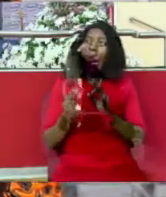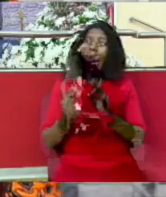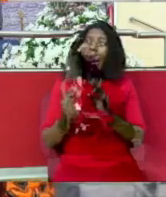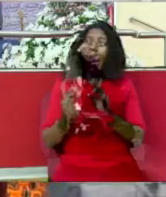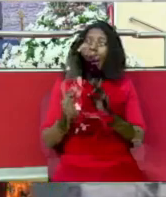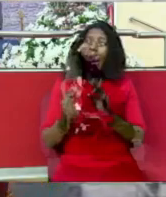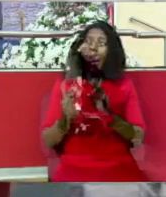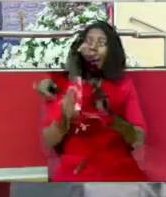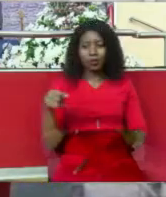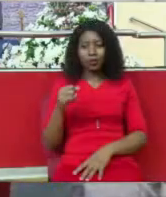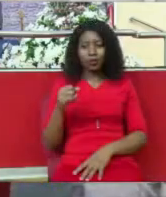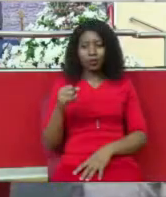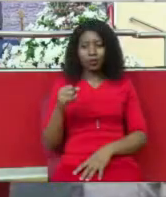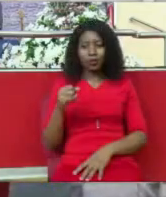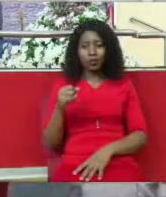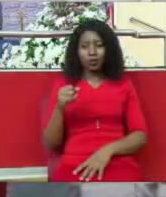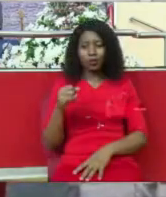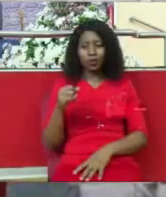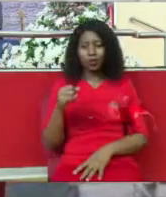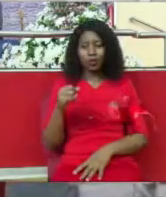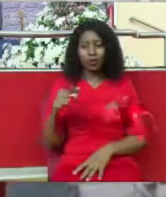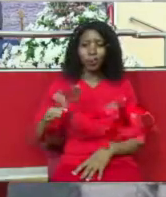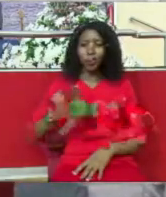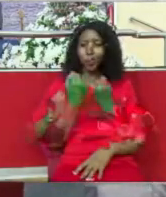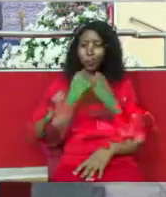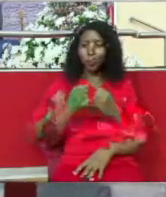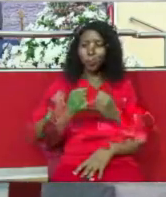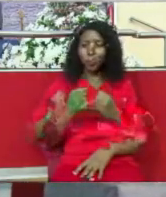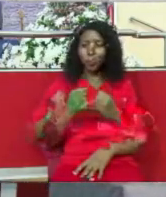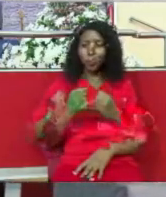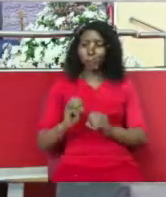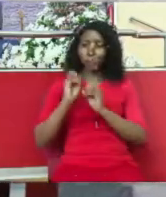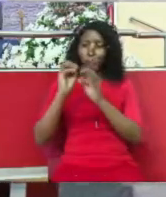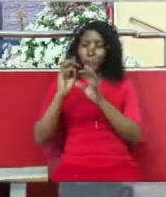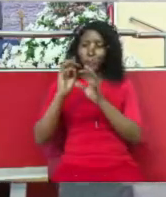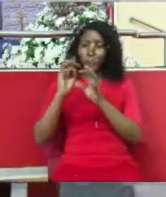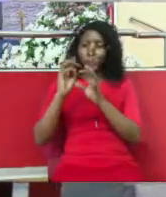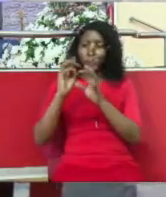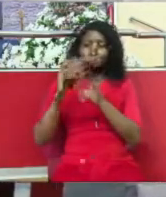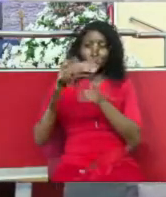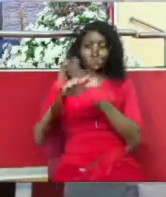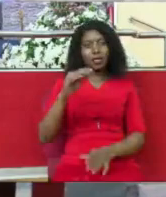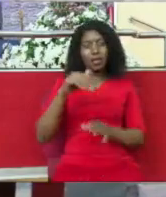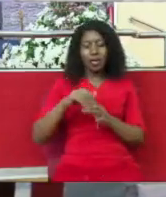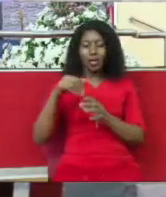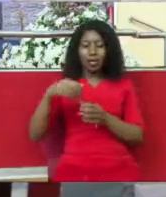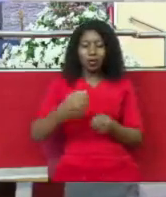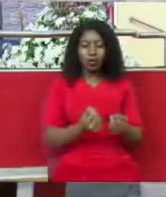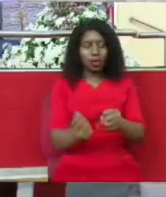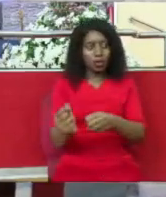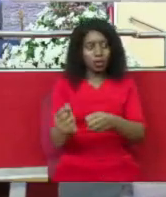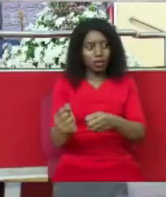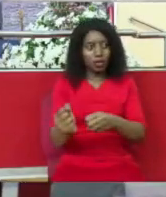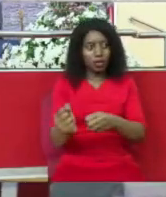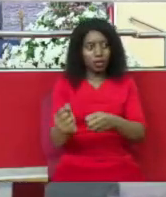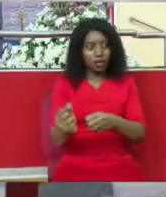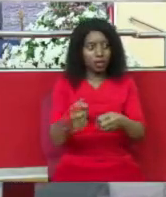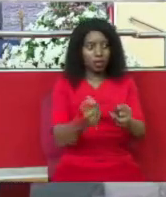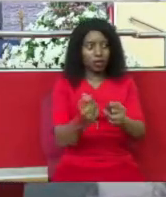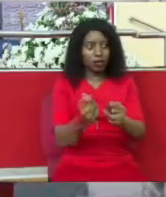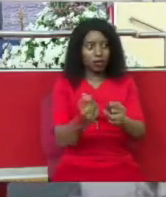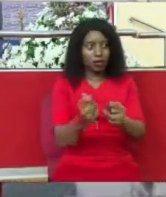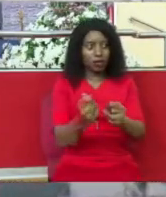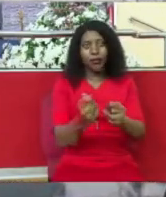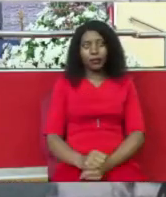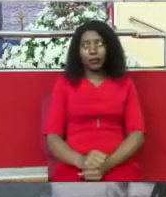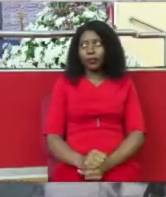of their properties into the sea. Mwambi langu ni kwamba ya kwaweze kujitoa wewe kwa hiari yako kabla hujaweza kumezwa na samaki, kwa